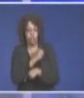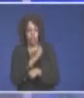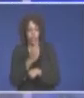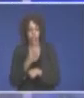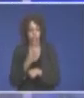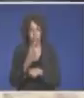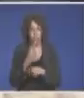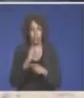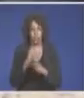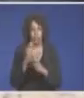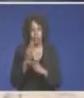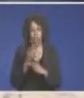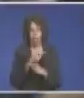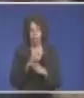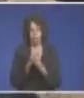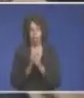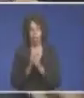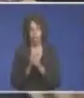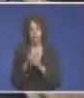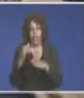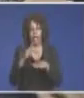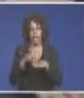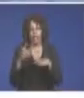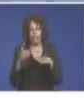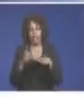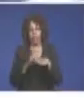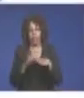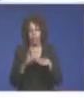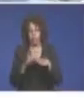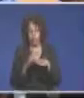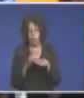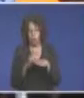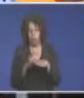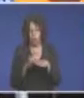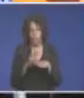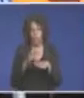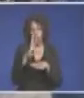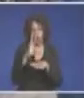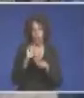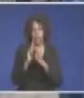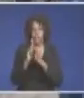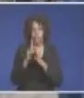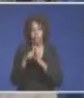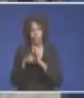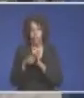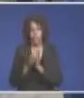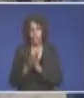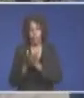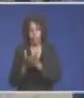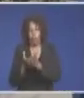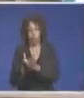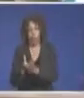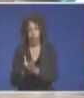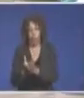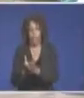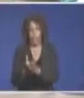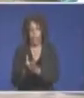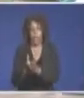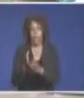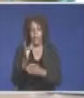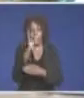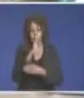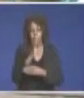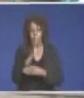tour. The dock at Barry Tarry, it was a 40-minute boat ride to Farmers Key, where the delegation assessed the